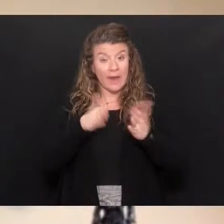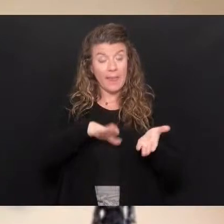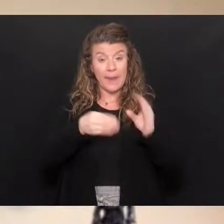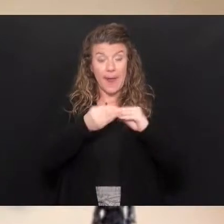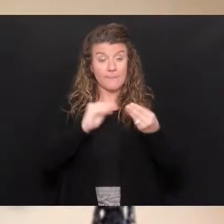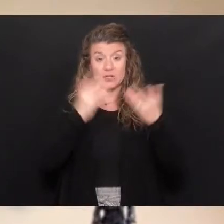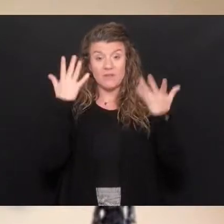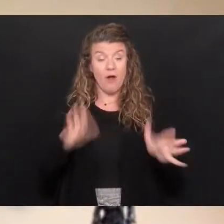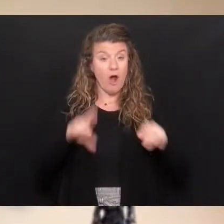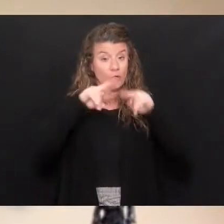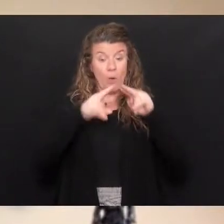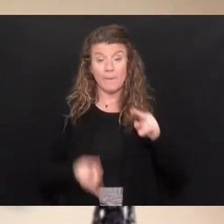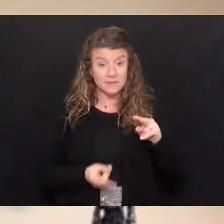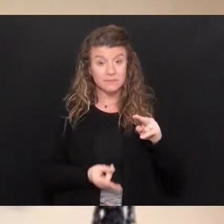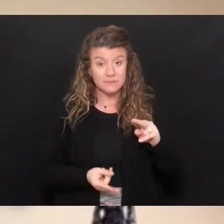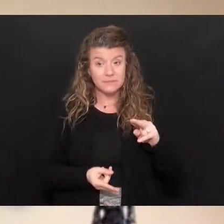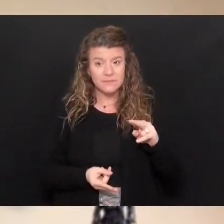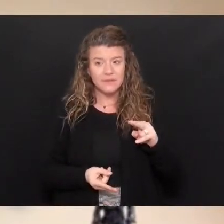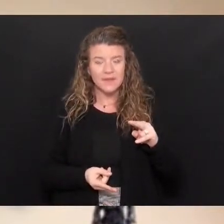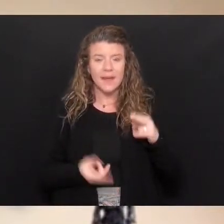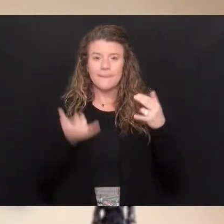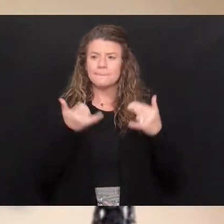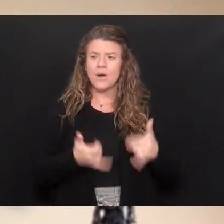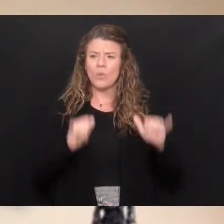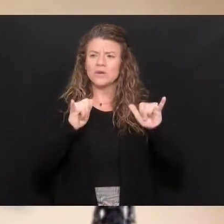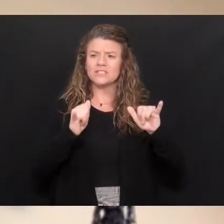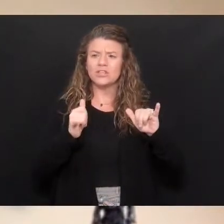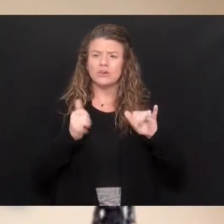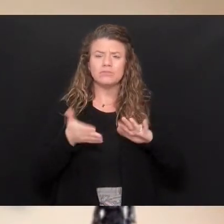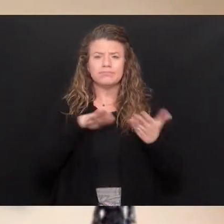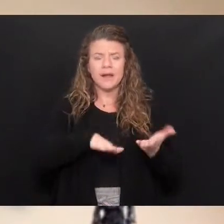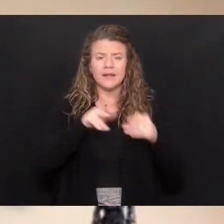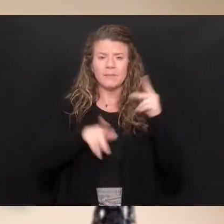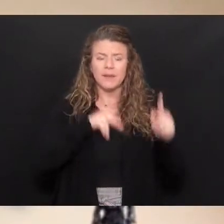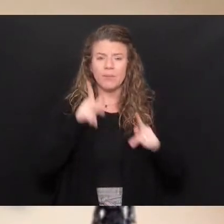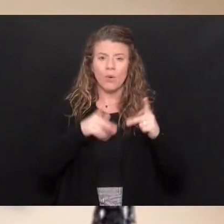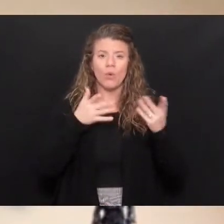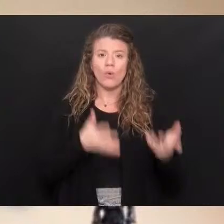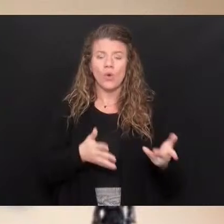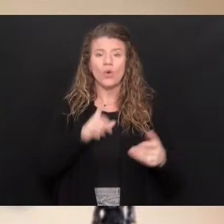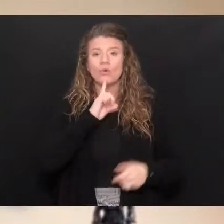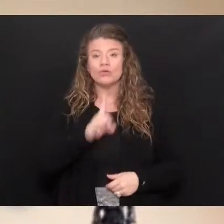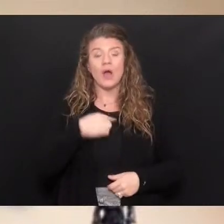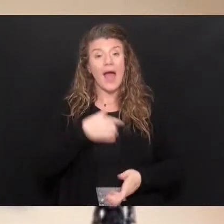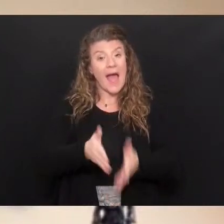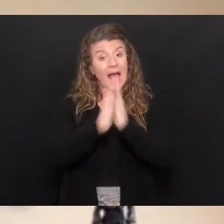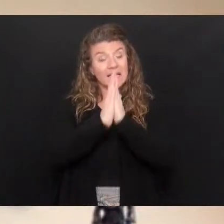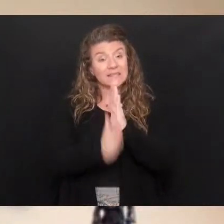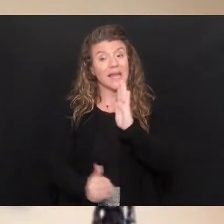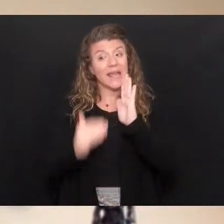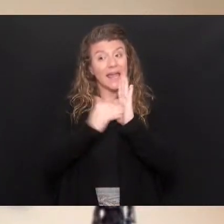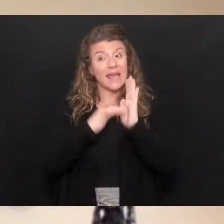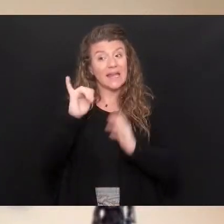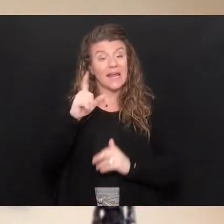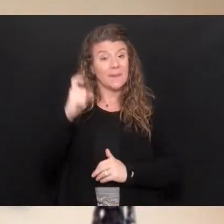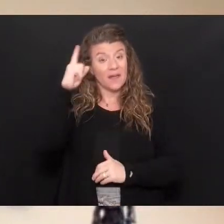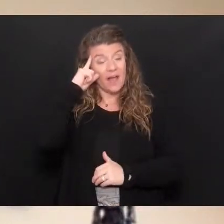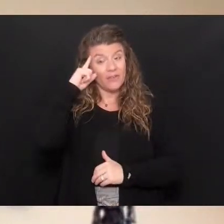dropped substantially, but we're still losing West Virginians. So I would ask again, as the governor